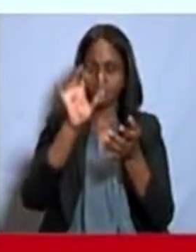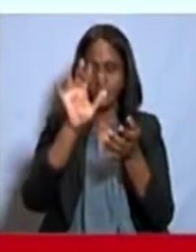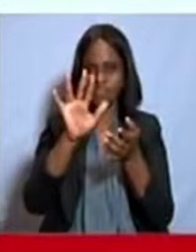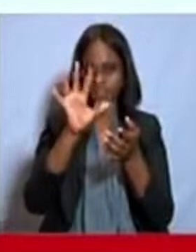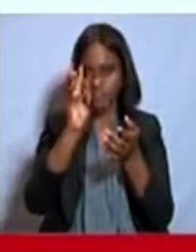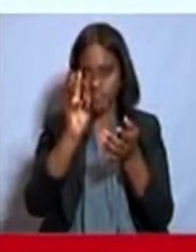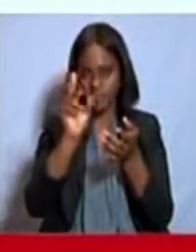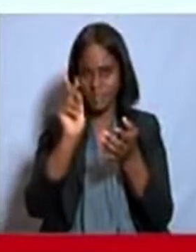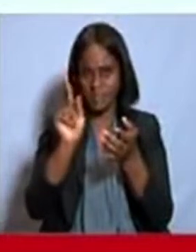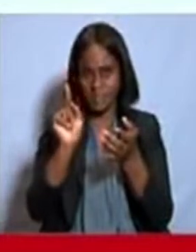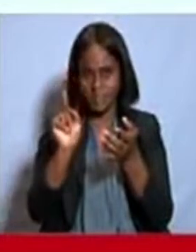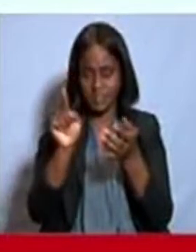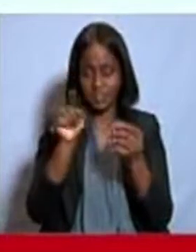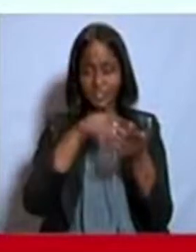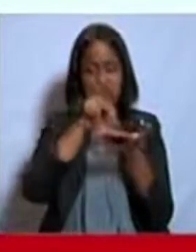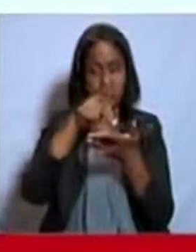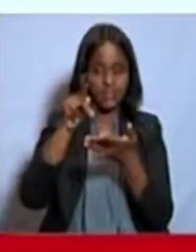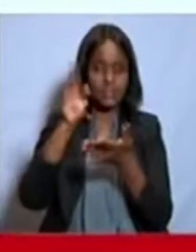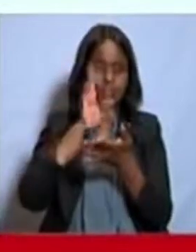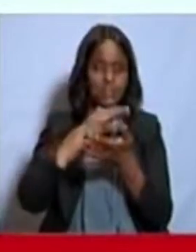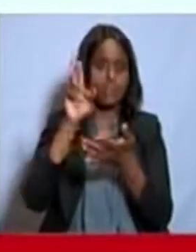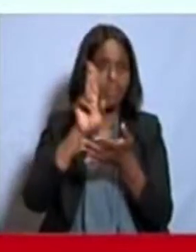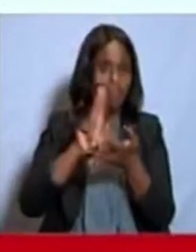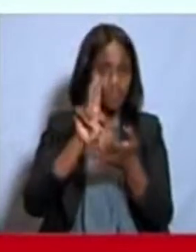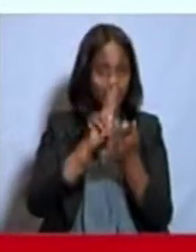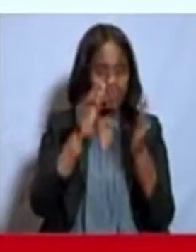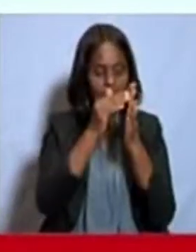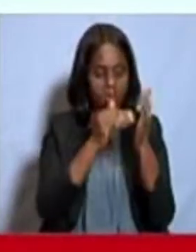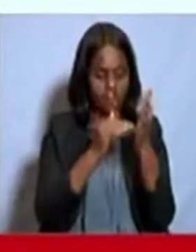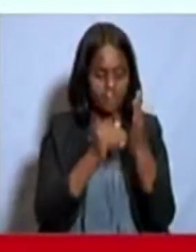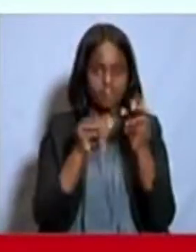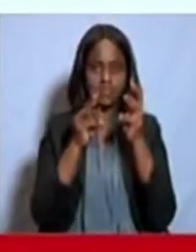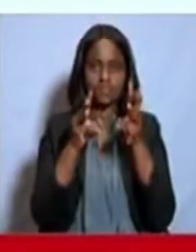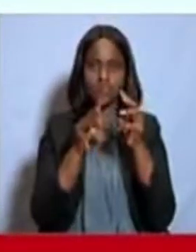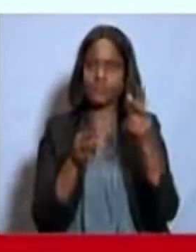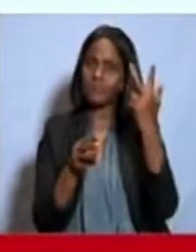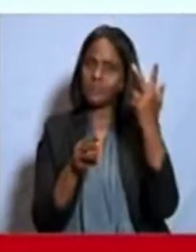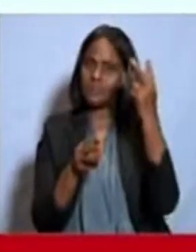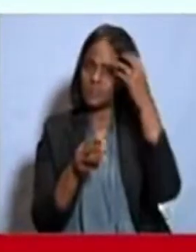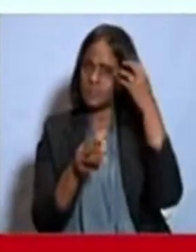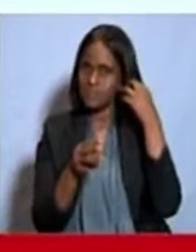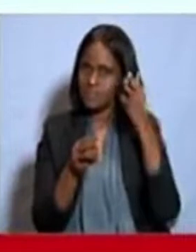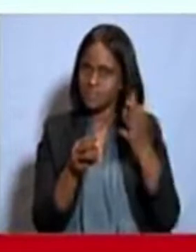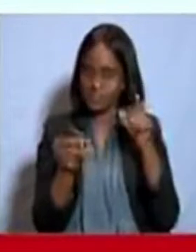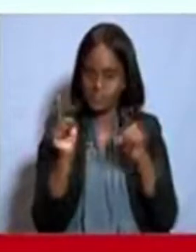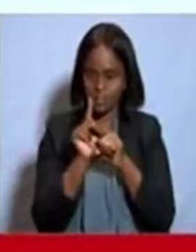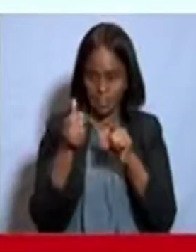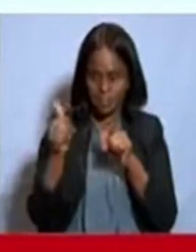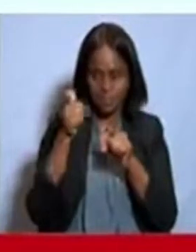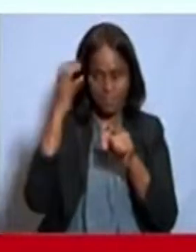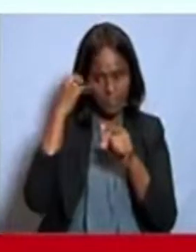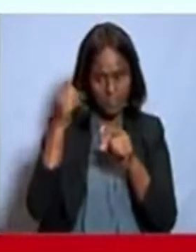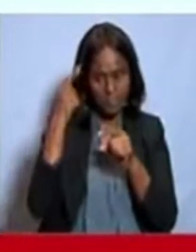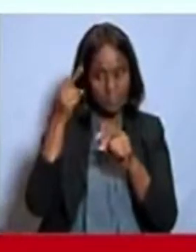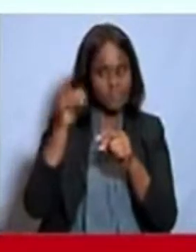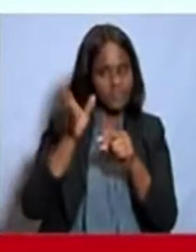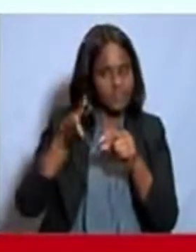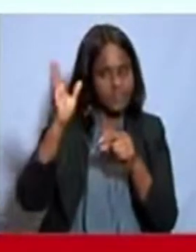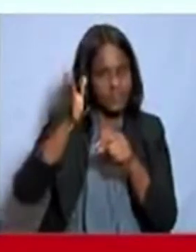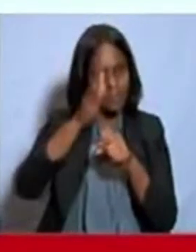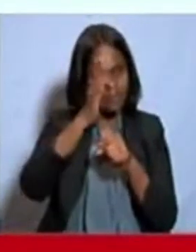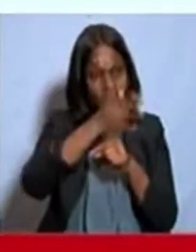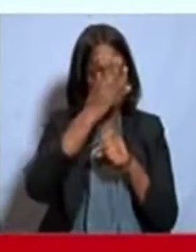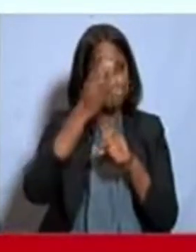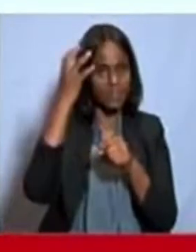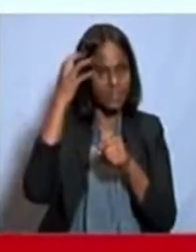52,756 kwacha was paid using the prescribed formula to 3 officers to take officers for official business within